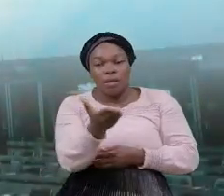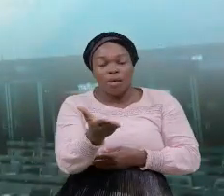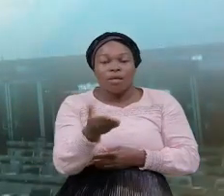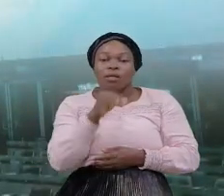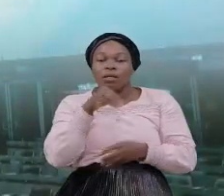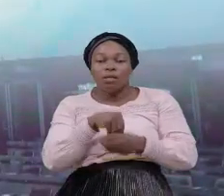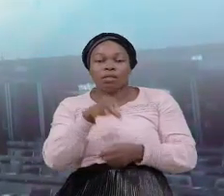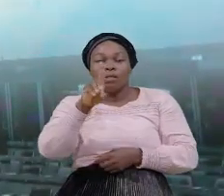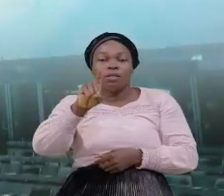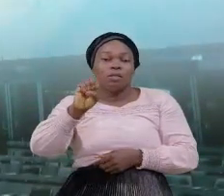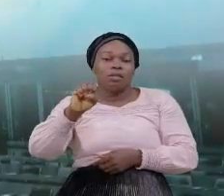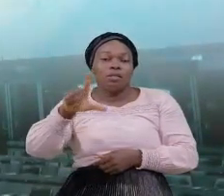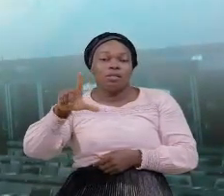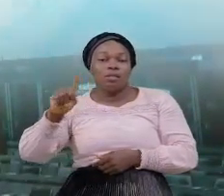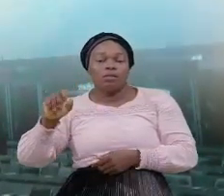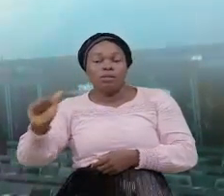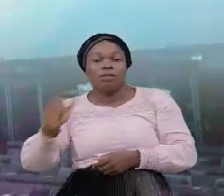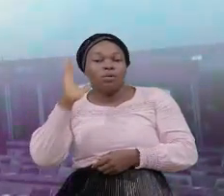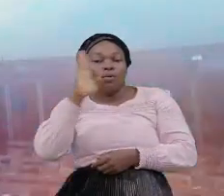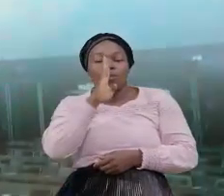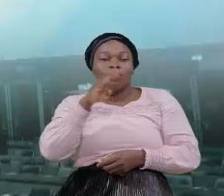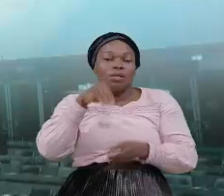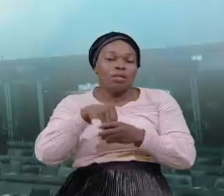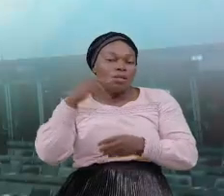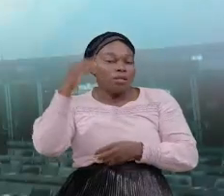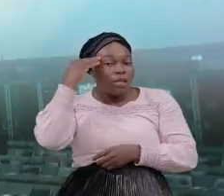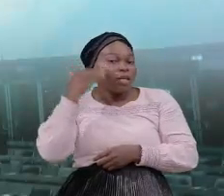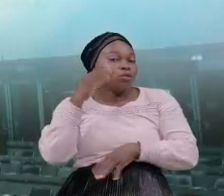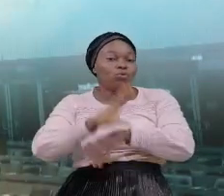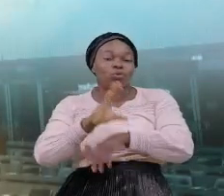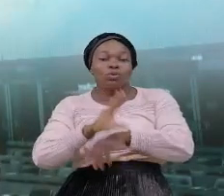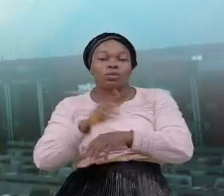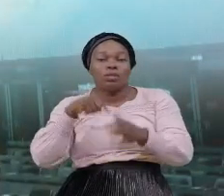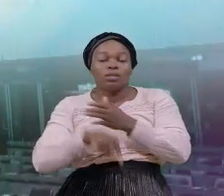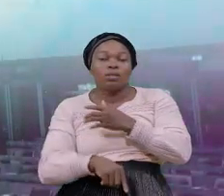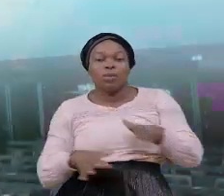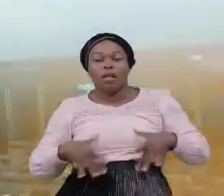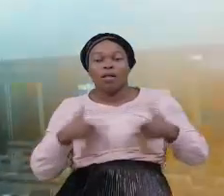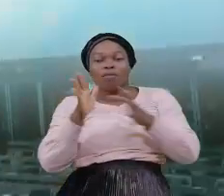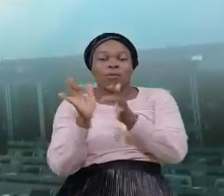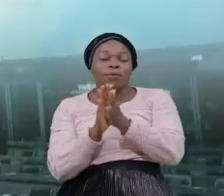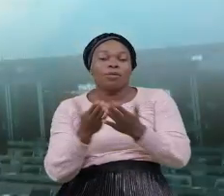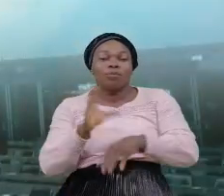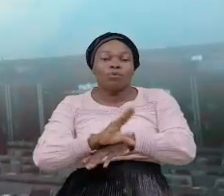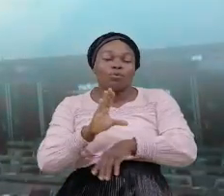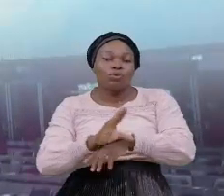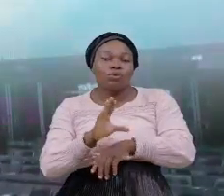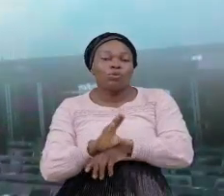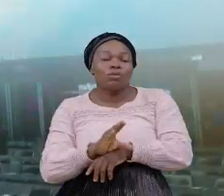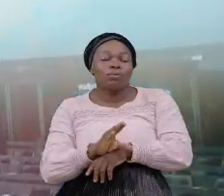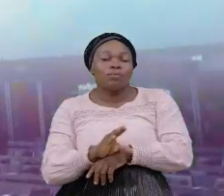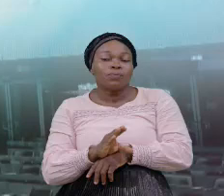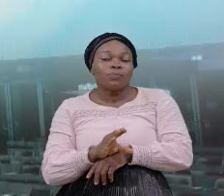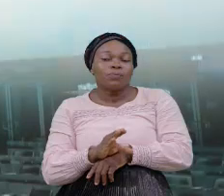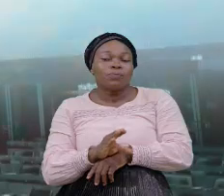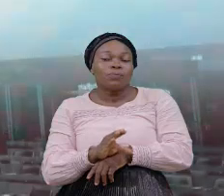the headquarters of this church, DEEPERLIFE Bible Church, by Deco Road. It's a popular place that if you are living